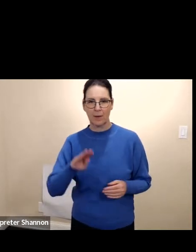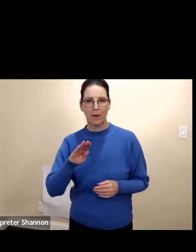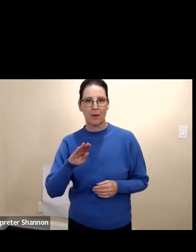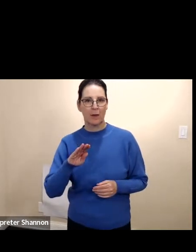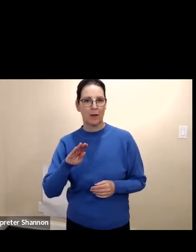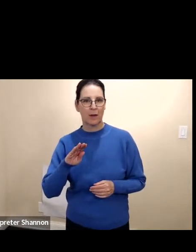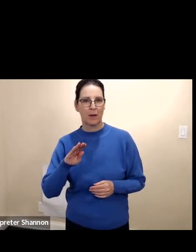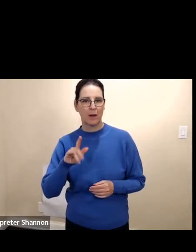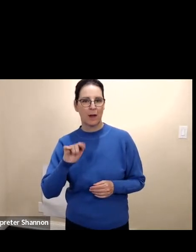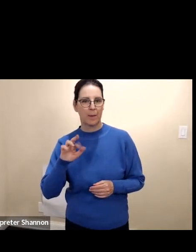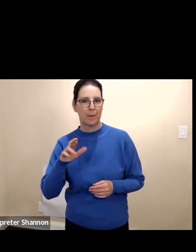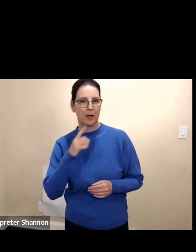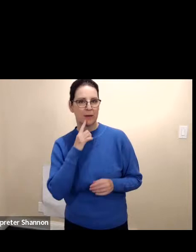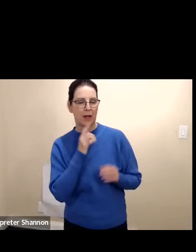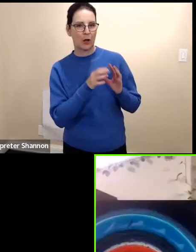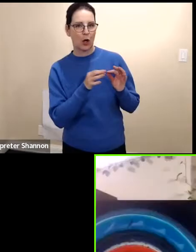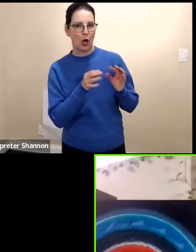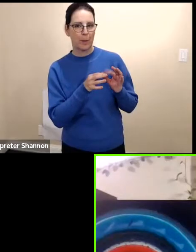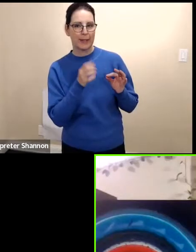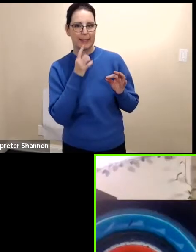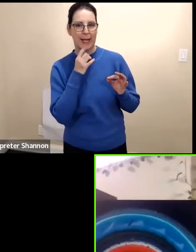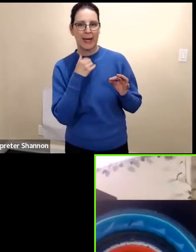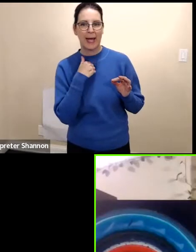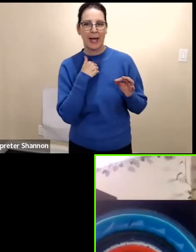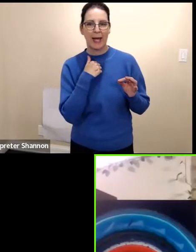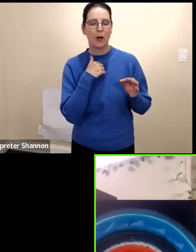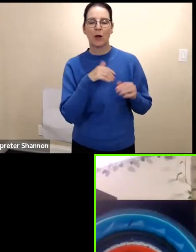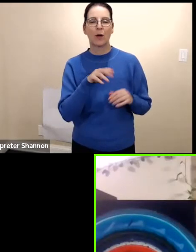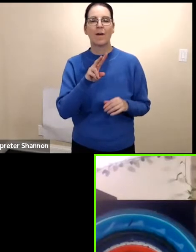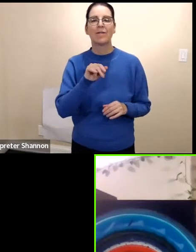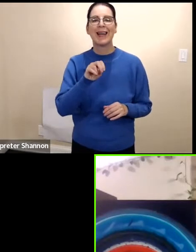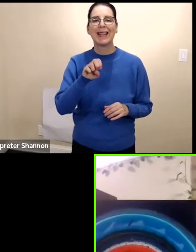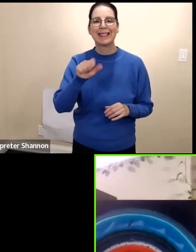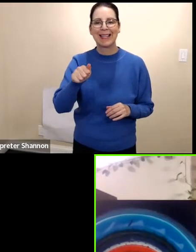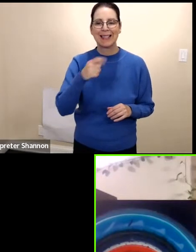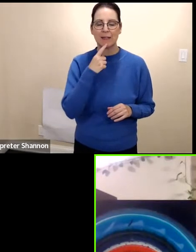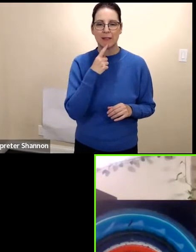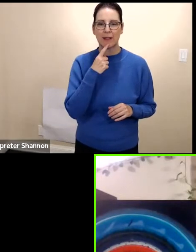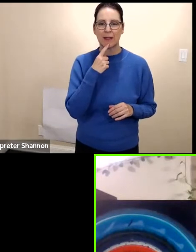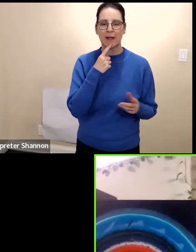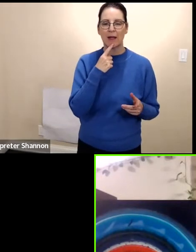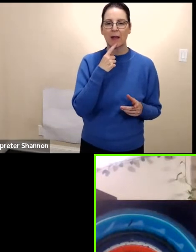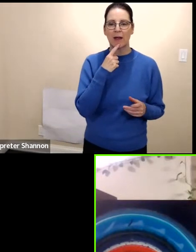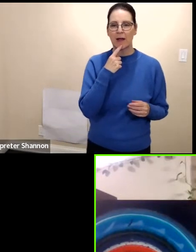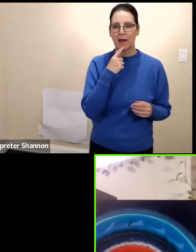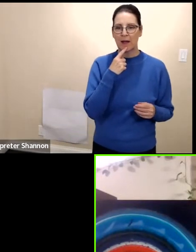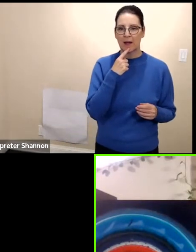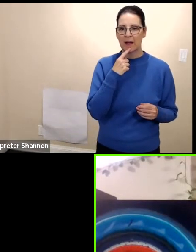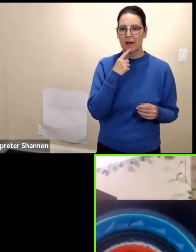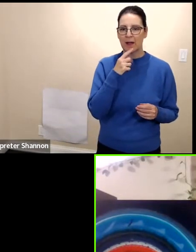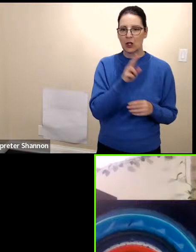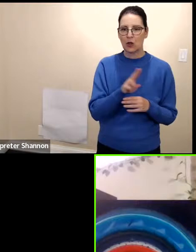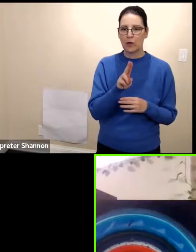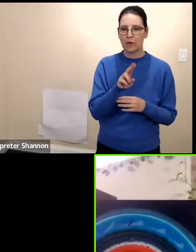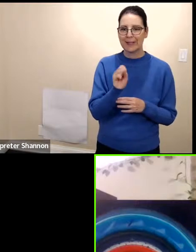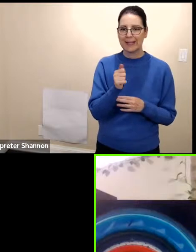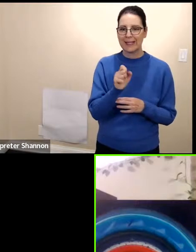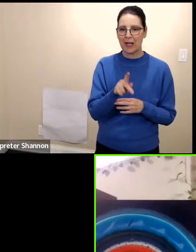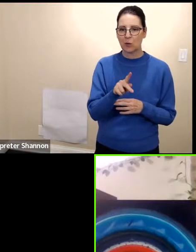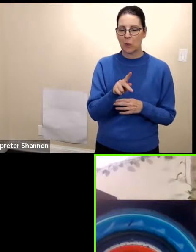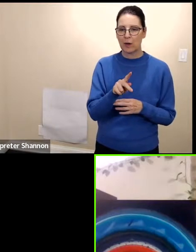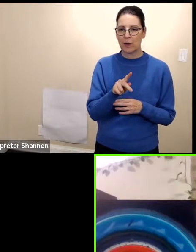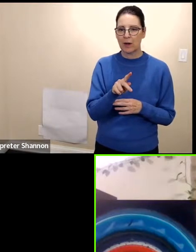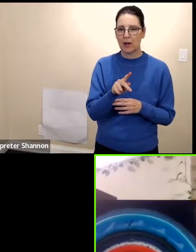there's the Aboriginal Student Center or the Gordon Oaks fredbear Student Center on at the University of Saskatchewan